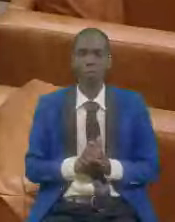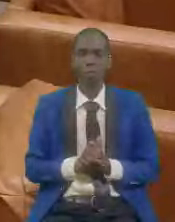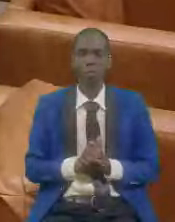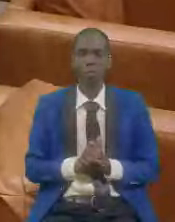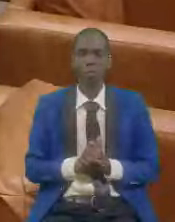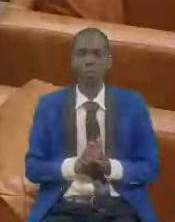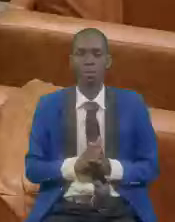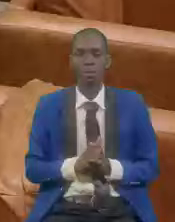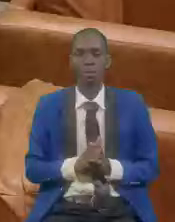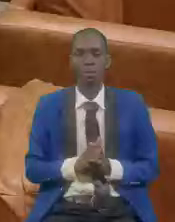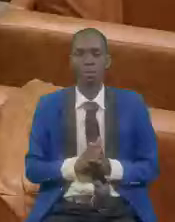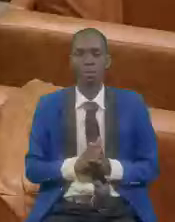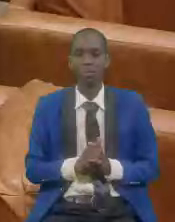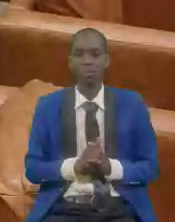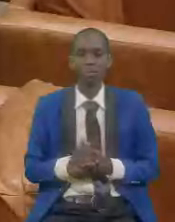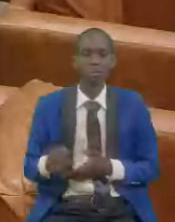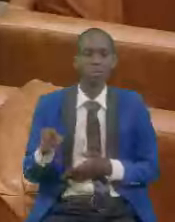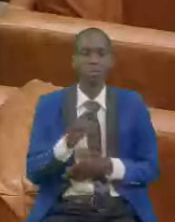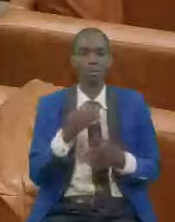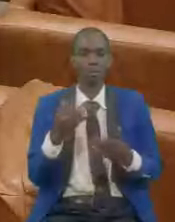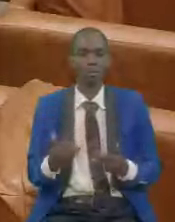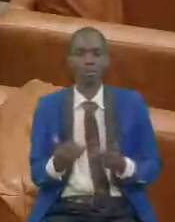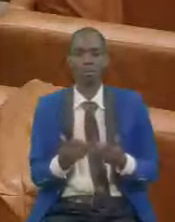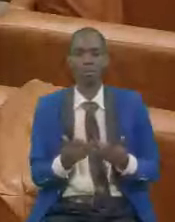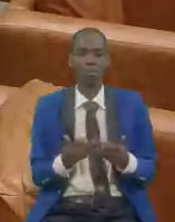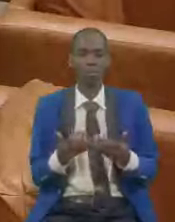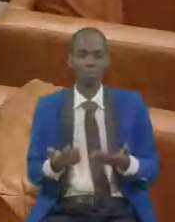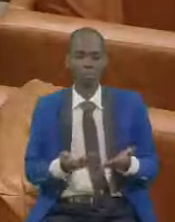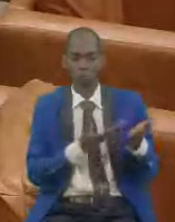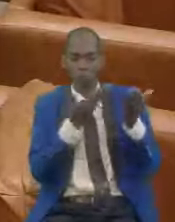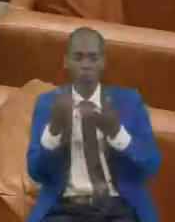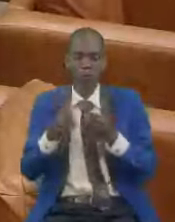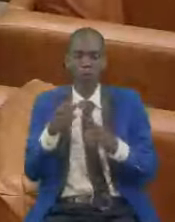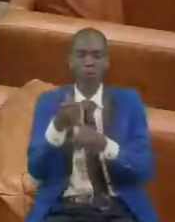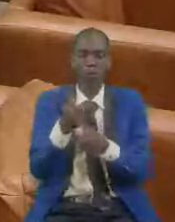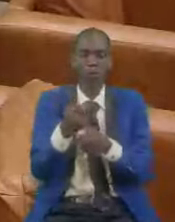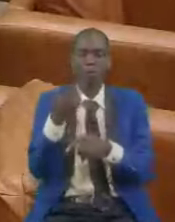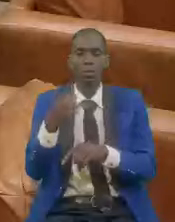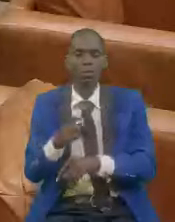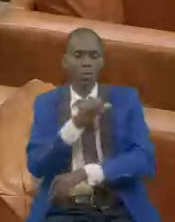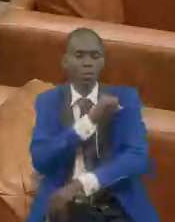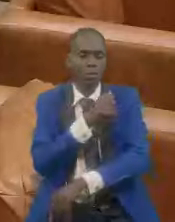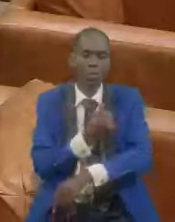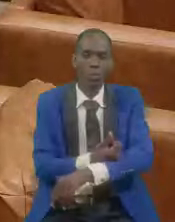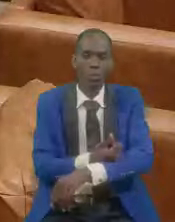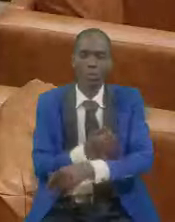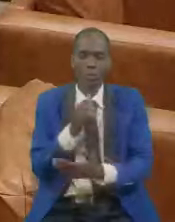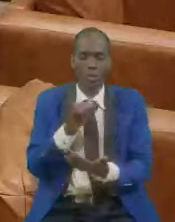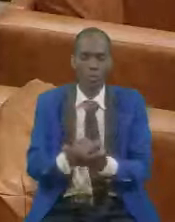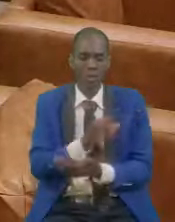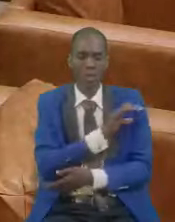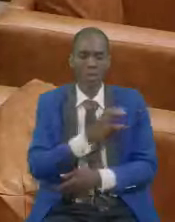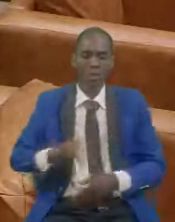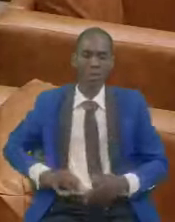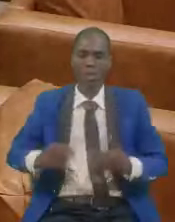They arrogate to themselves the authority Christ has not given